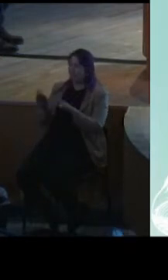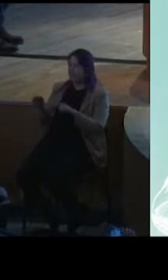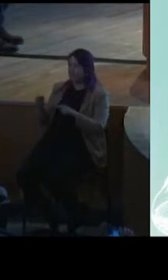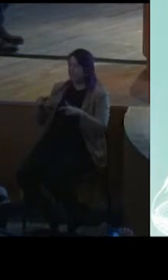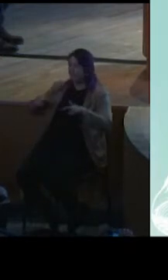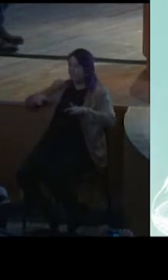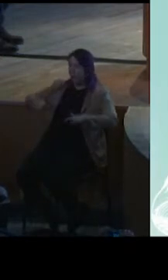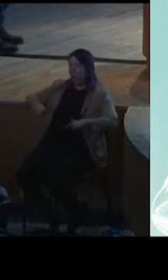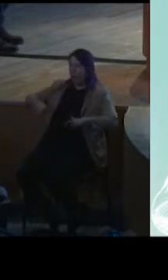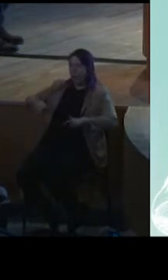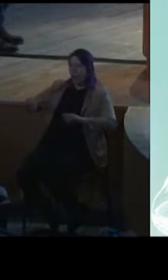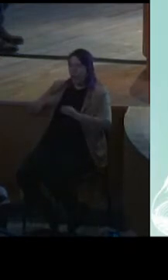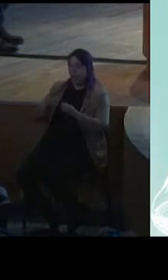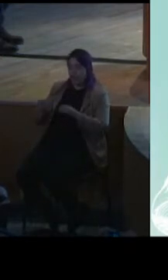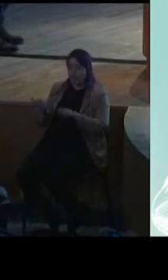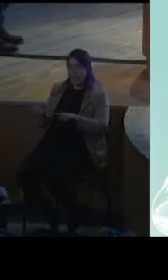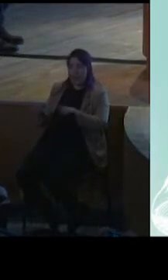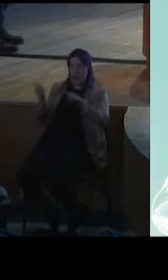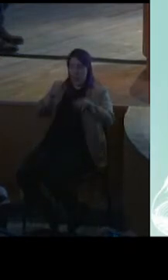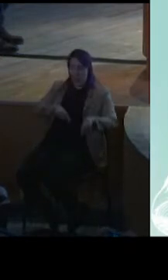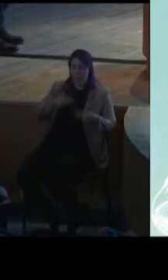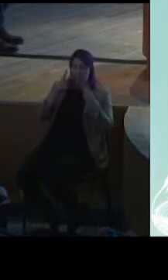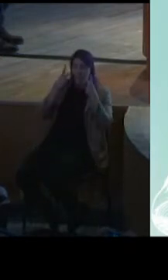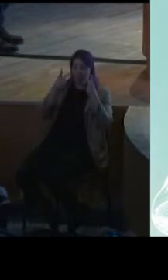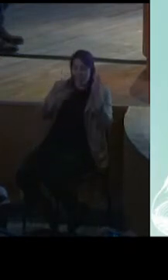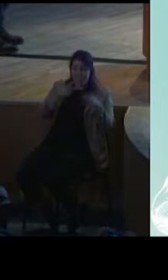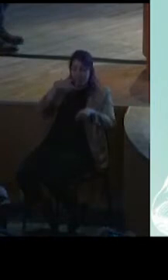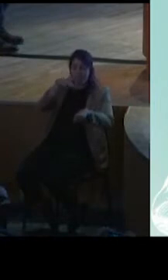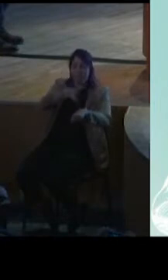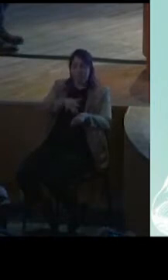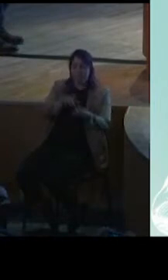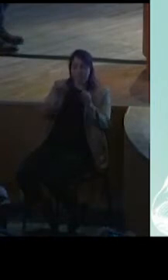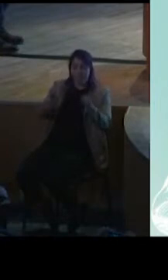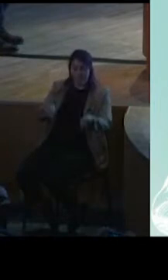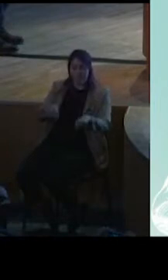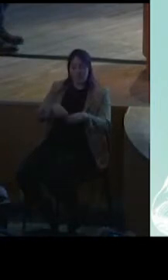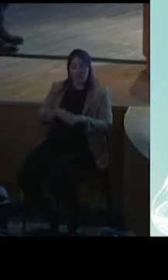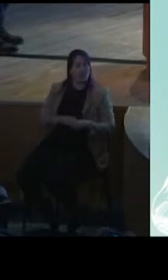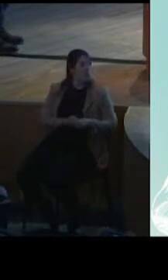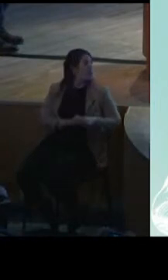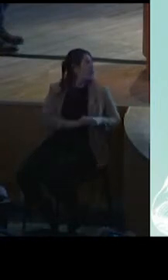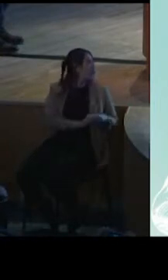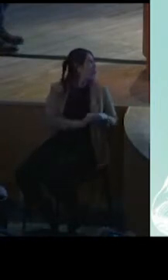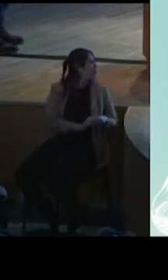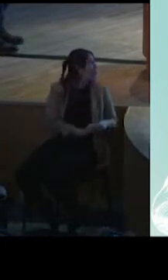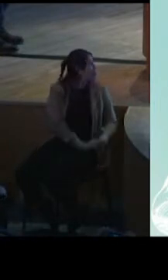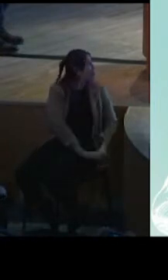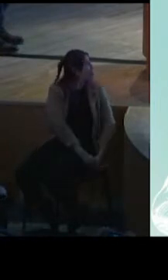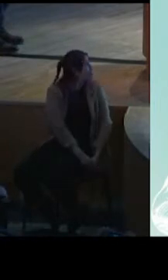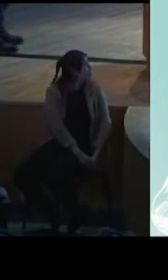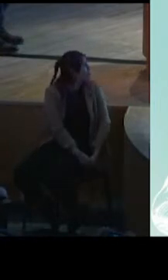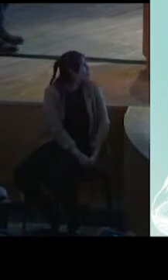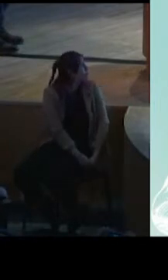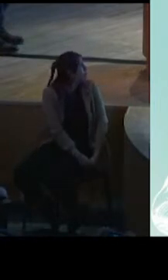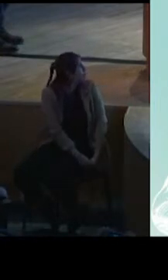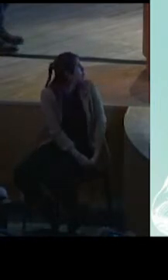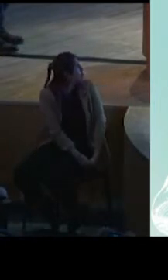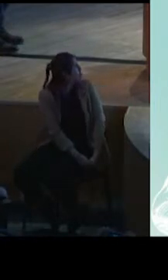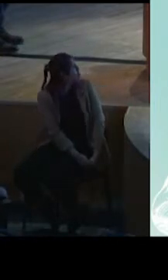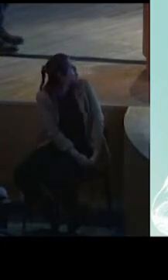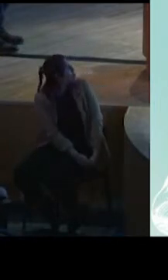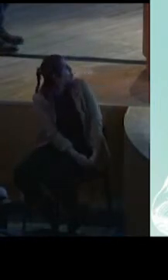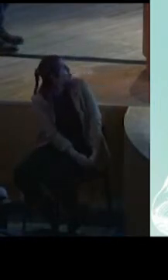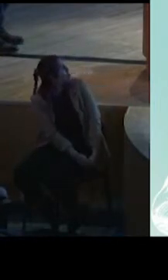that you could actually visit today. And so you can tell that most of the Hawaiian islands are all